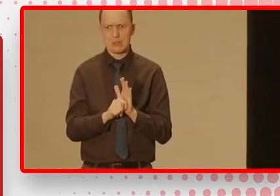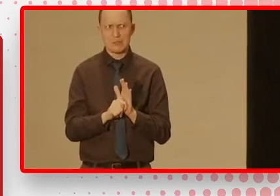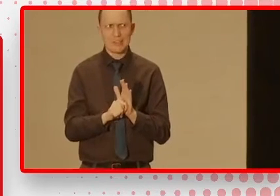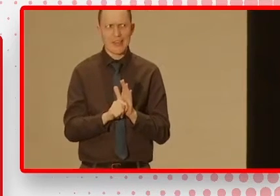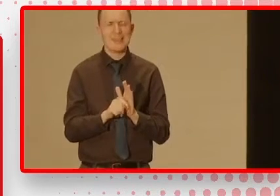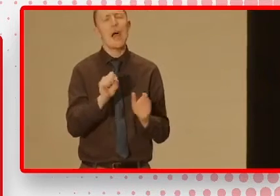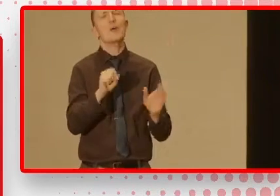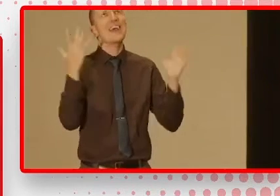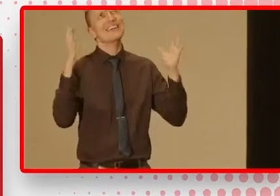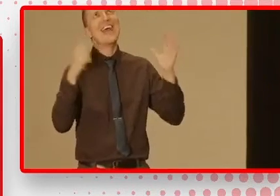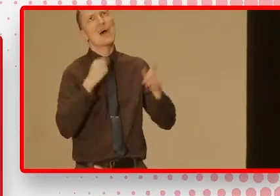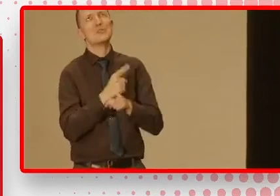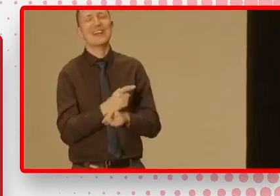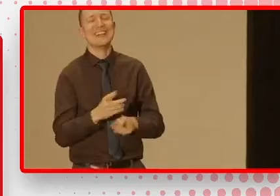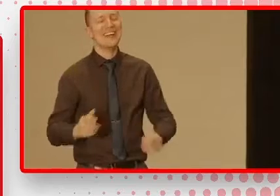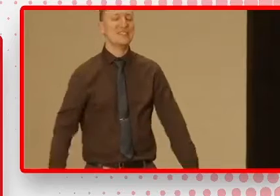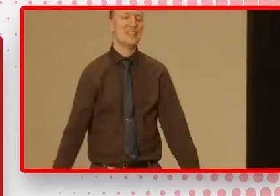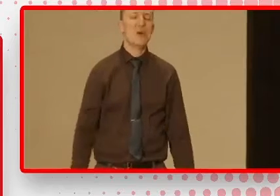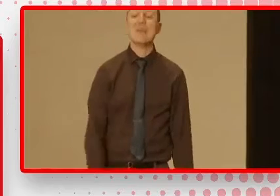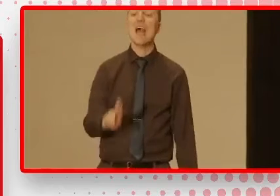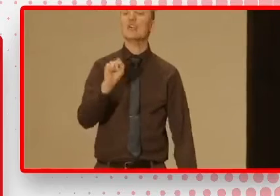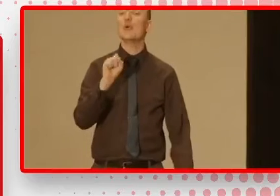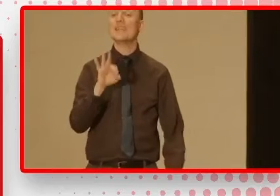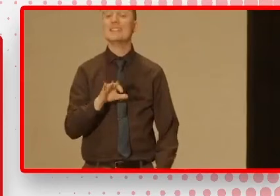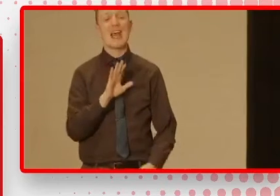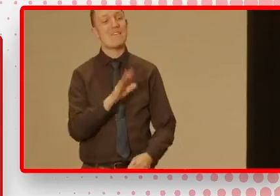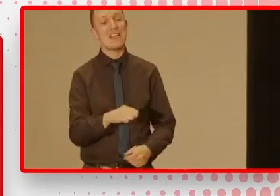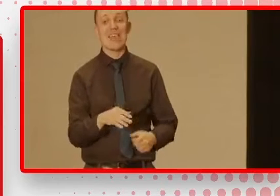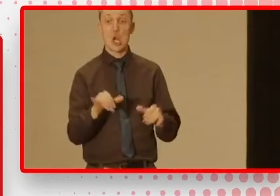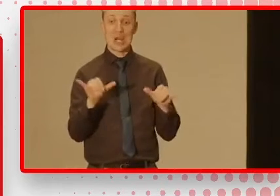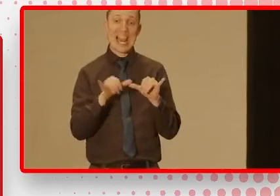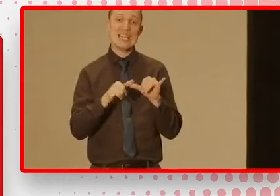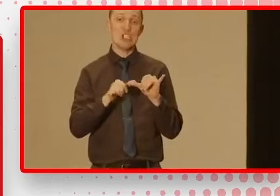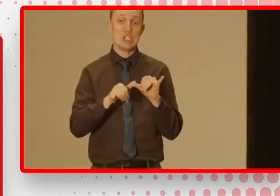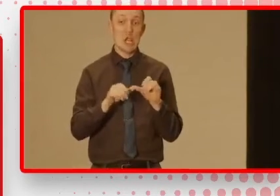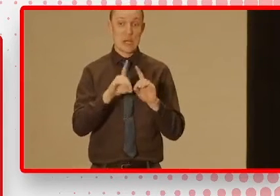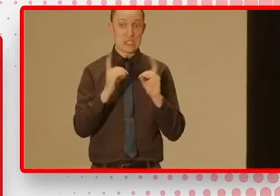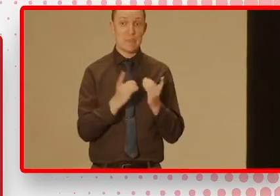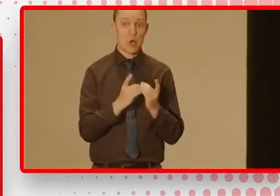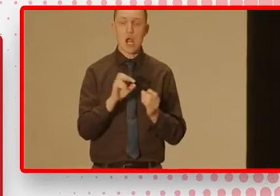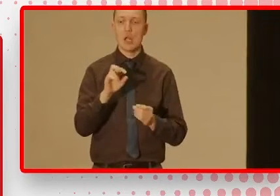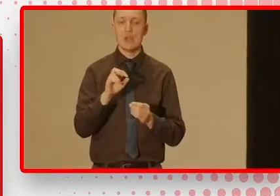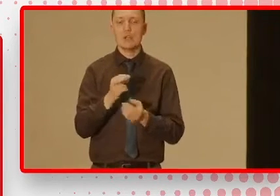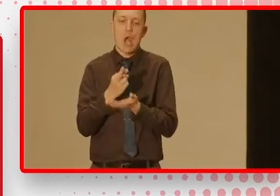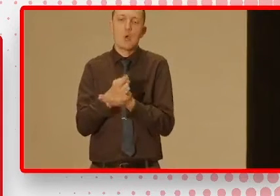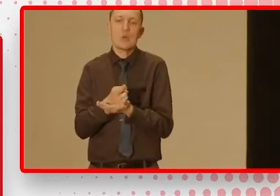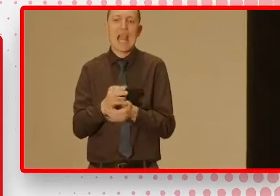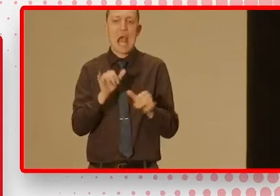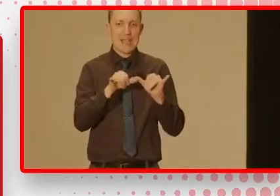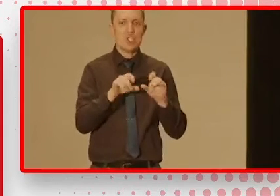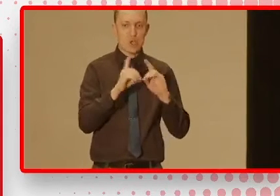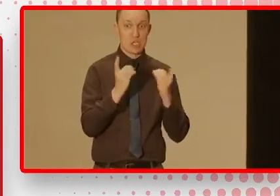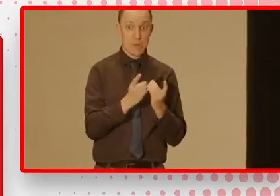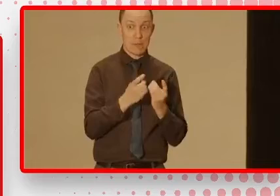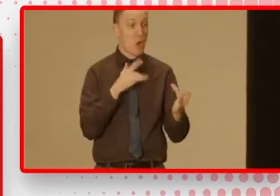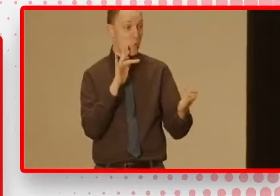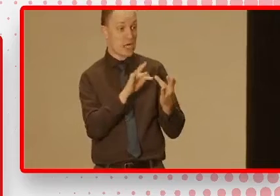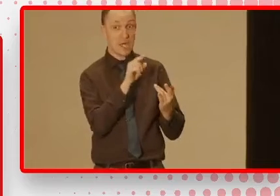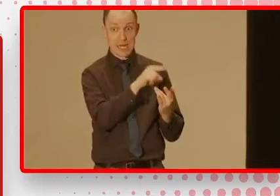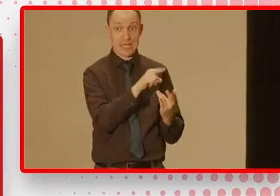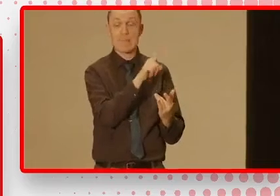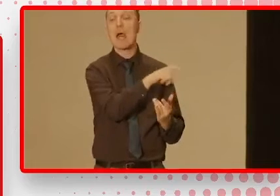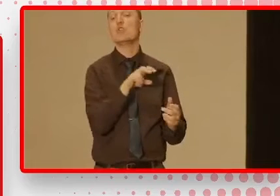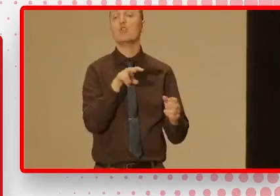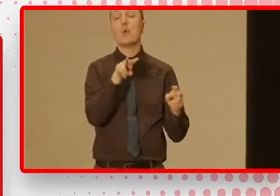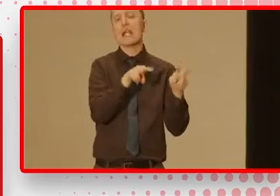So USF, their rehab engineering department, we contract with the rehab engineers there, and they're the ones that are doing the assessments for the vehicle